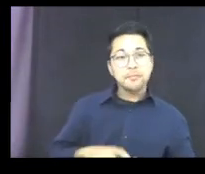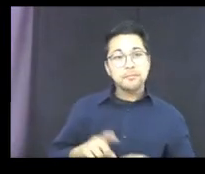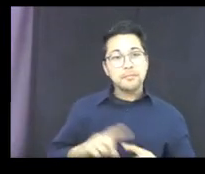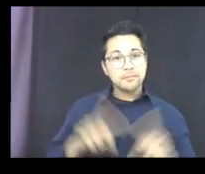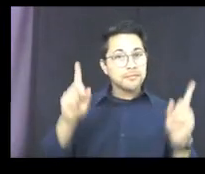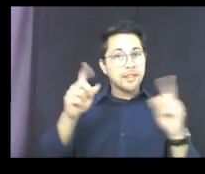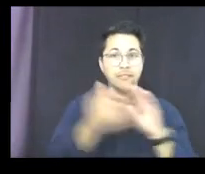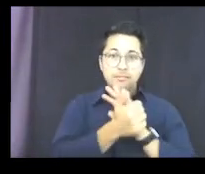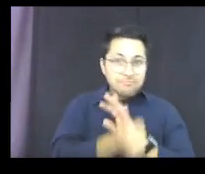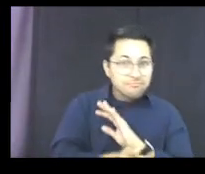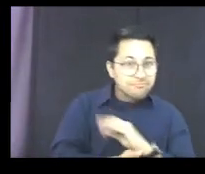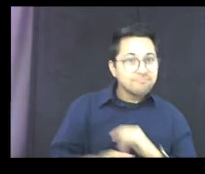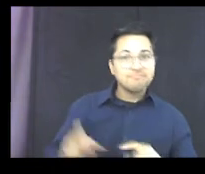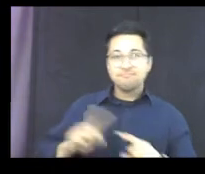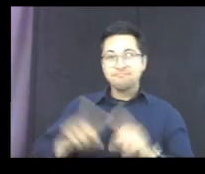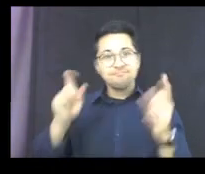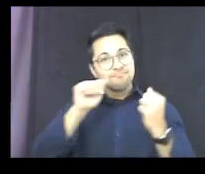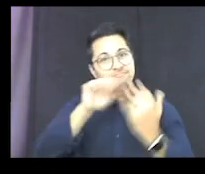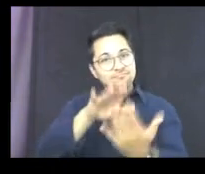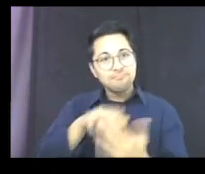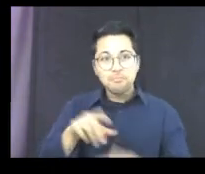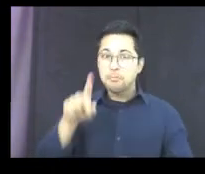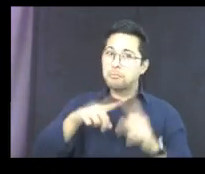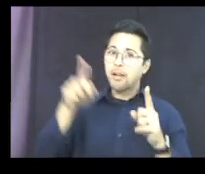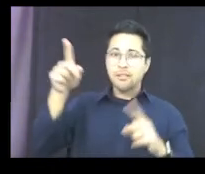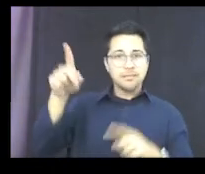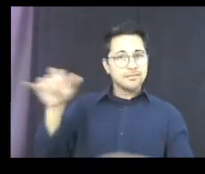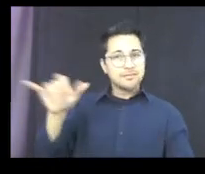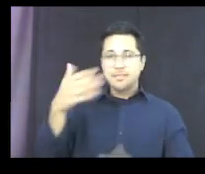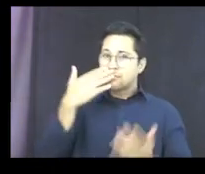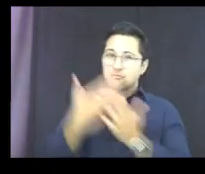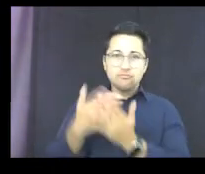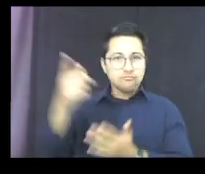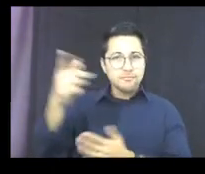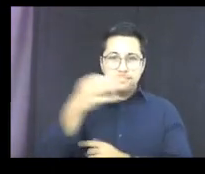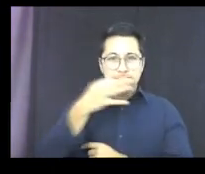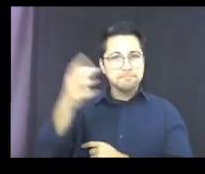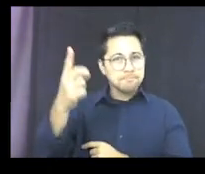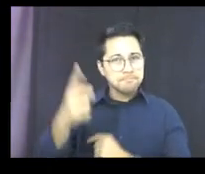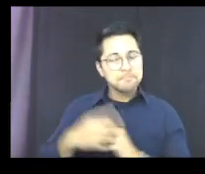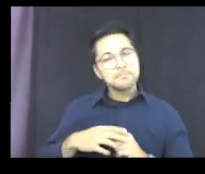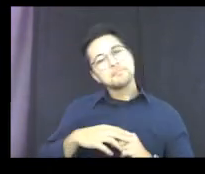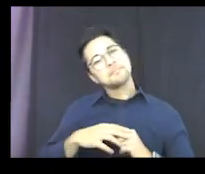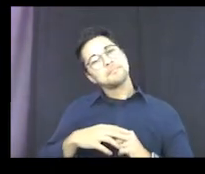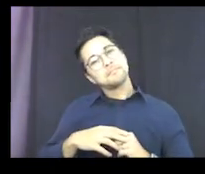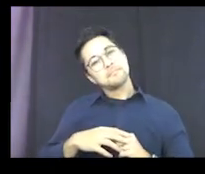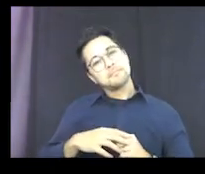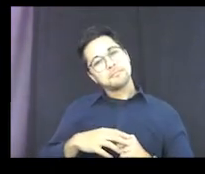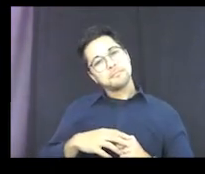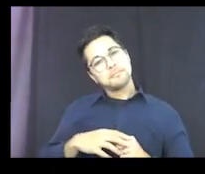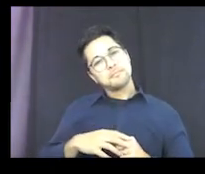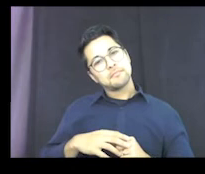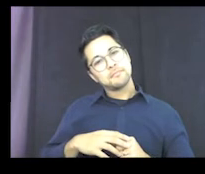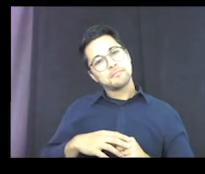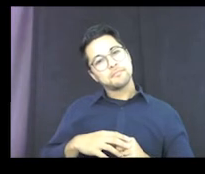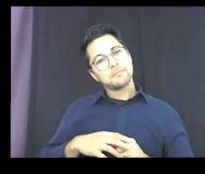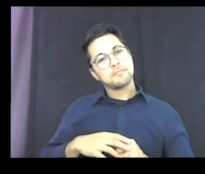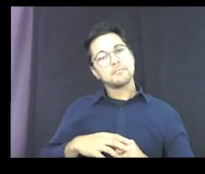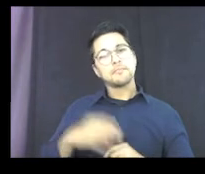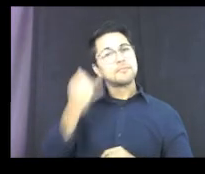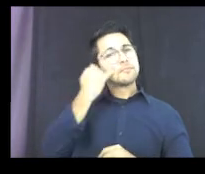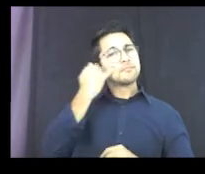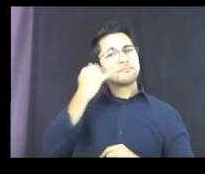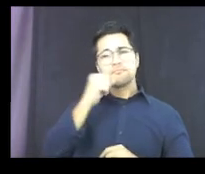different talents, different way of doing things, but he was just as good. Is that when you don't